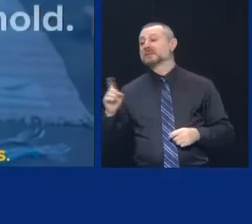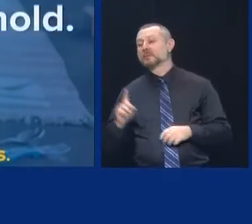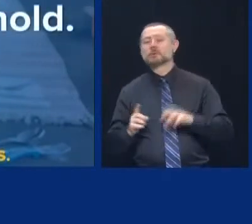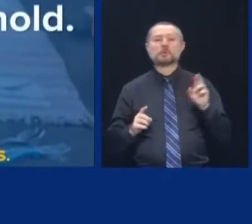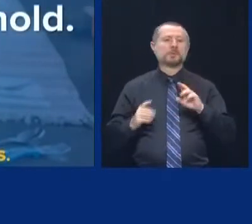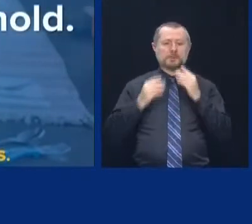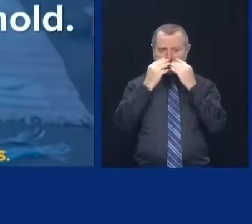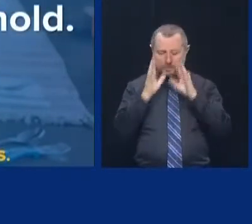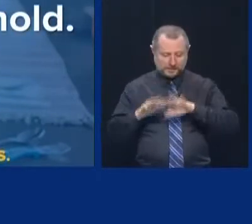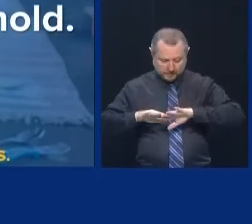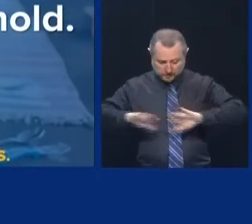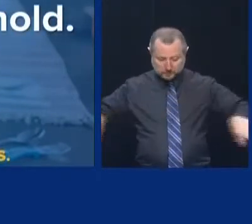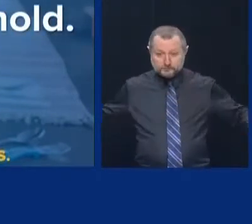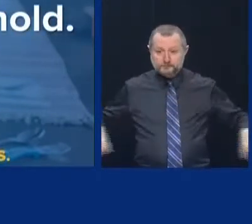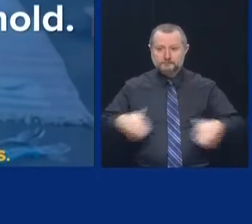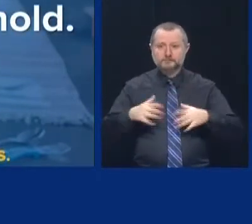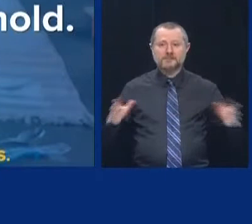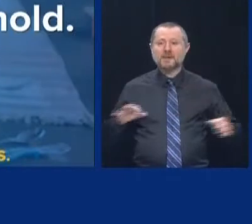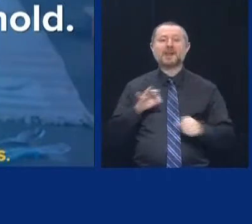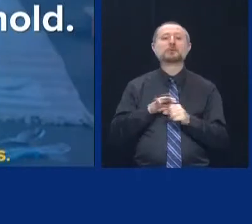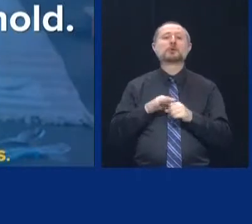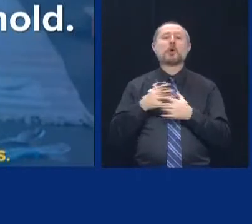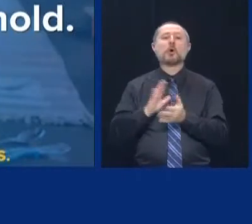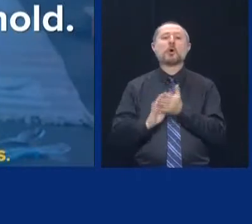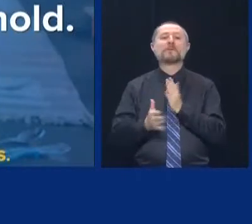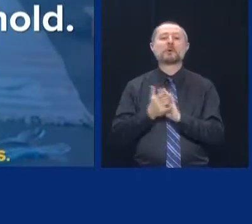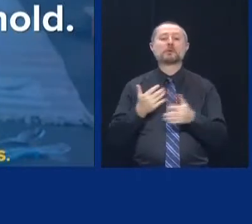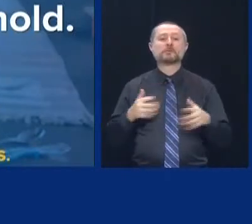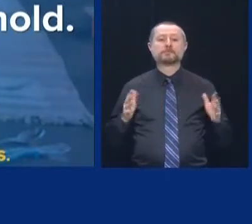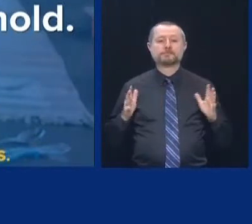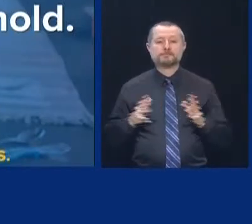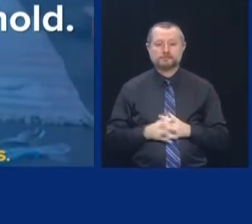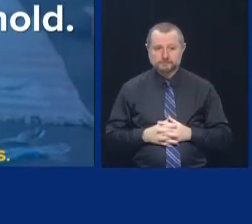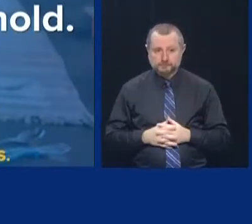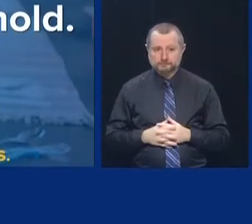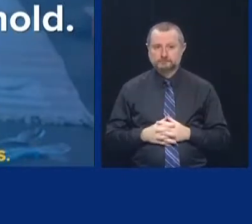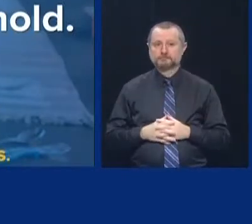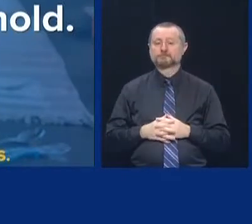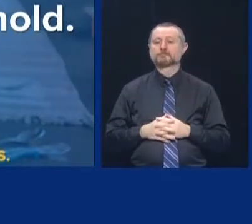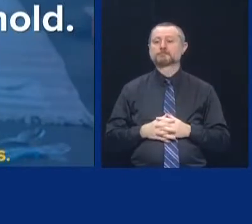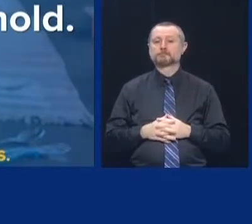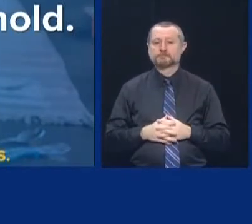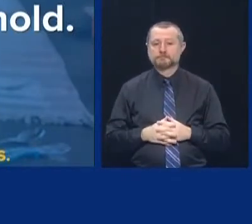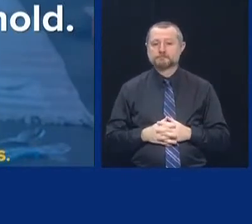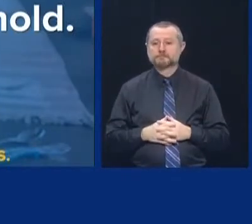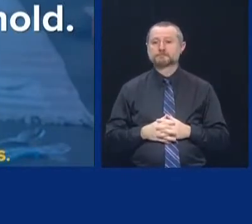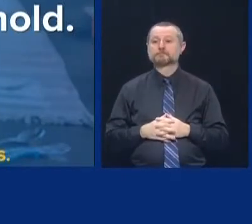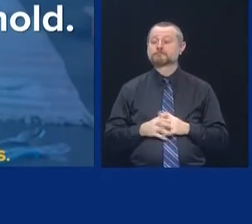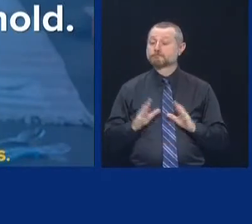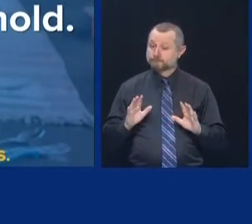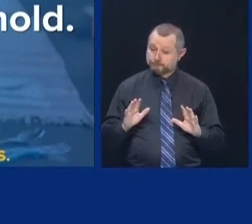The election's over. And even through the political lens,